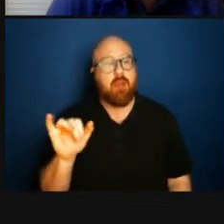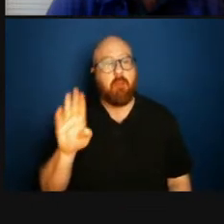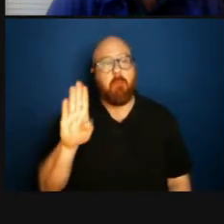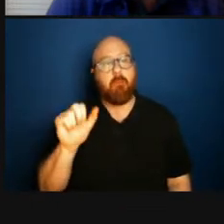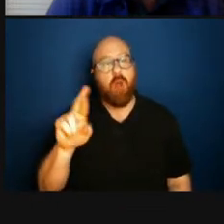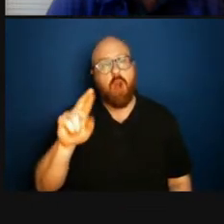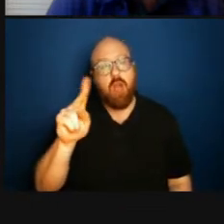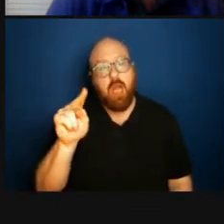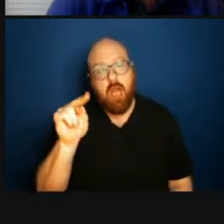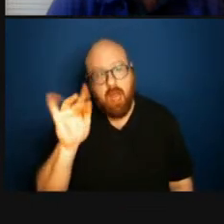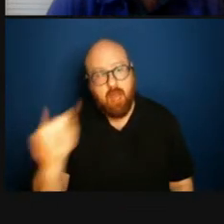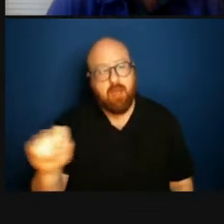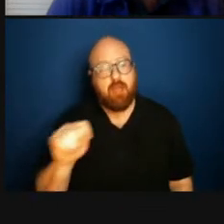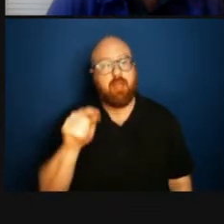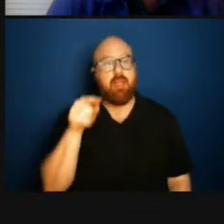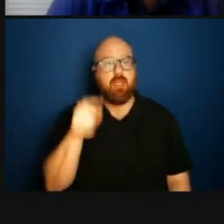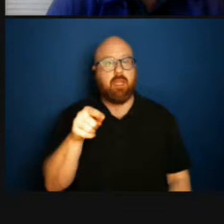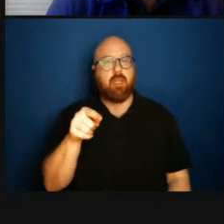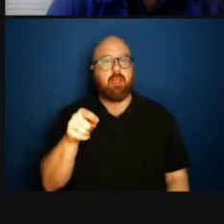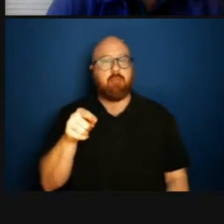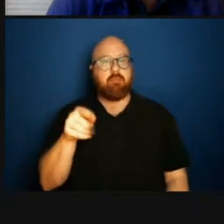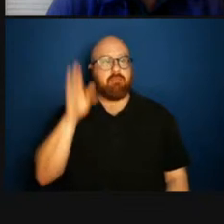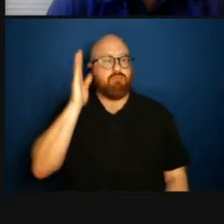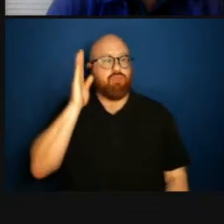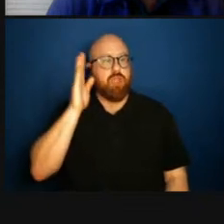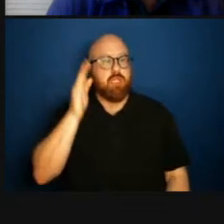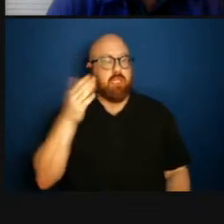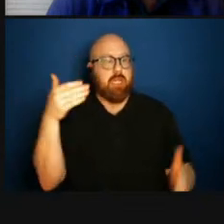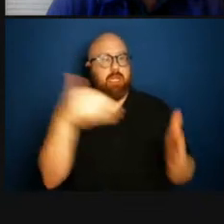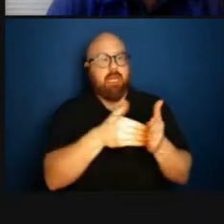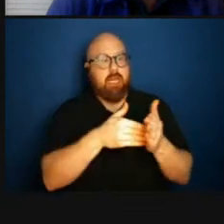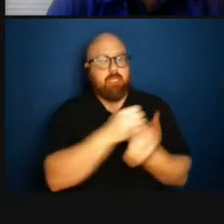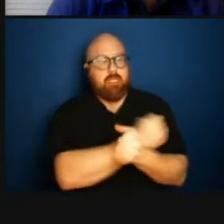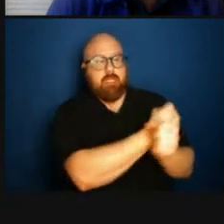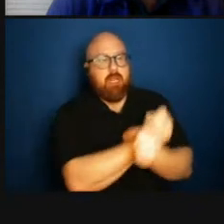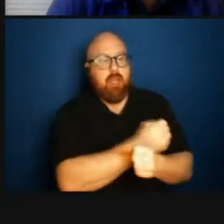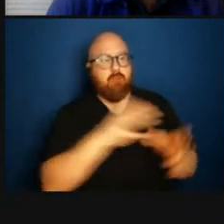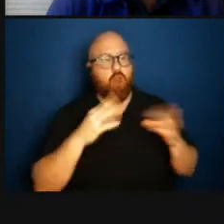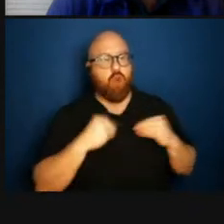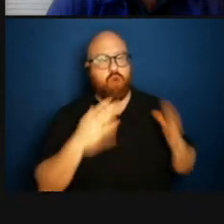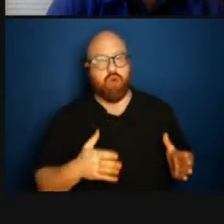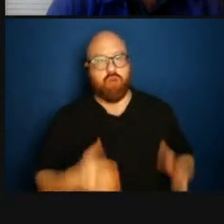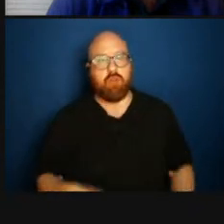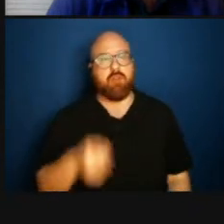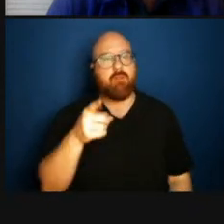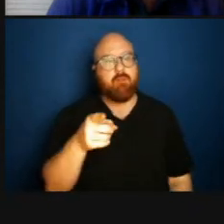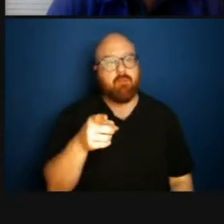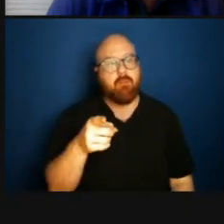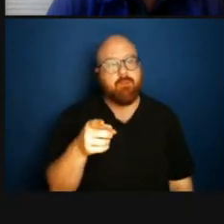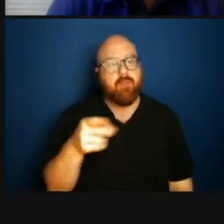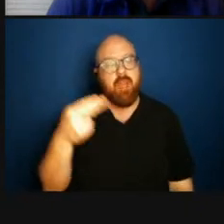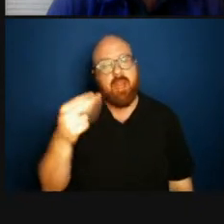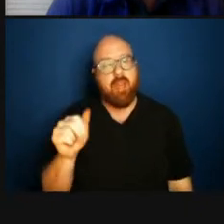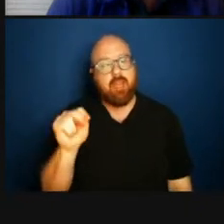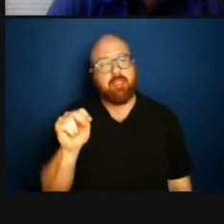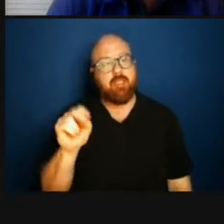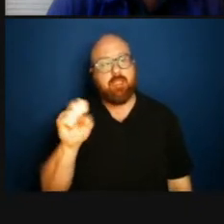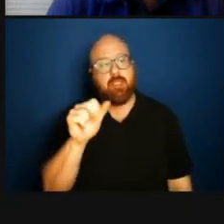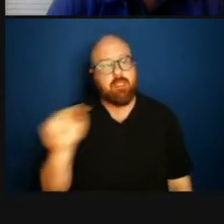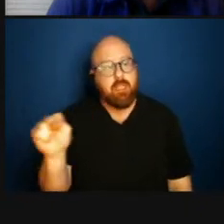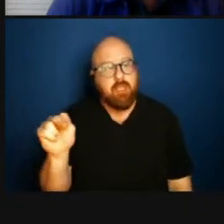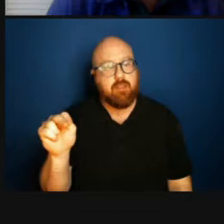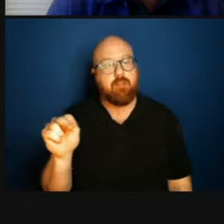slave owners. Next. Josiah Henson, escaping enslavement and becoming the model for Uncle